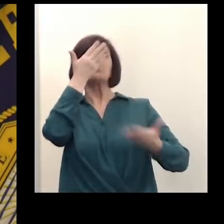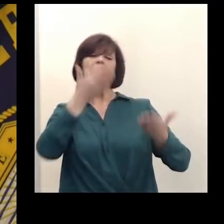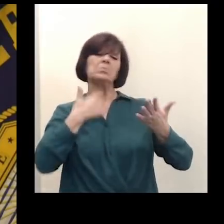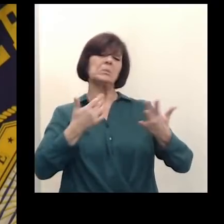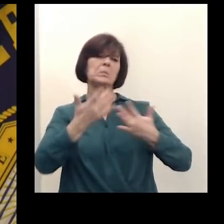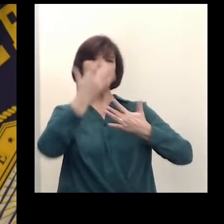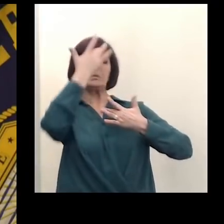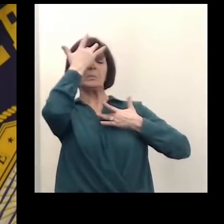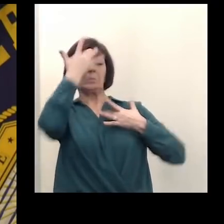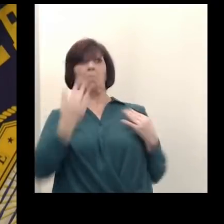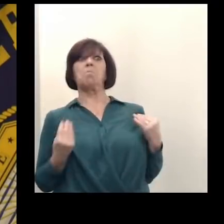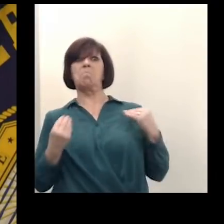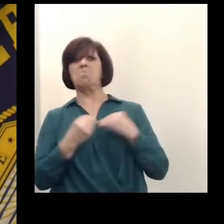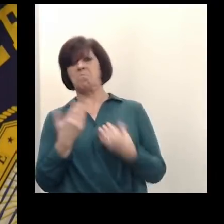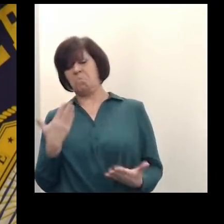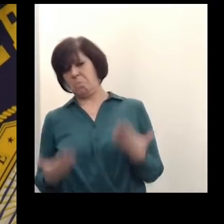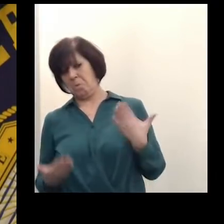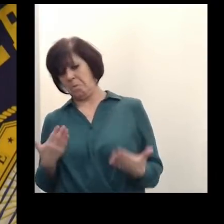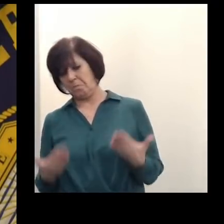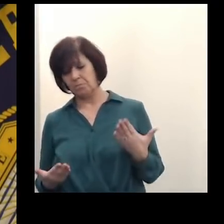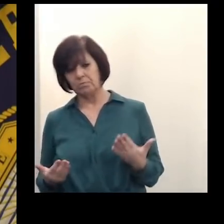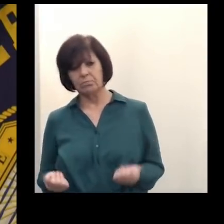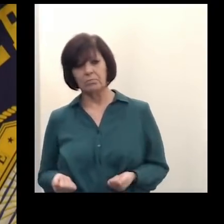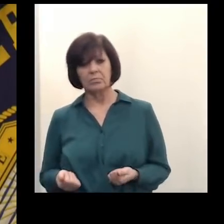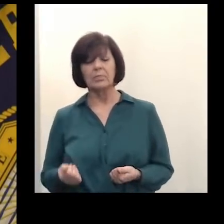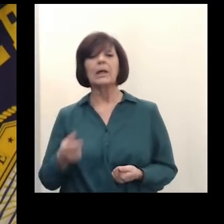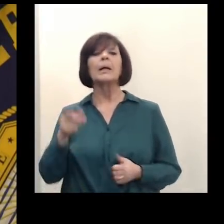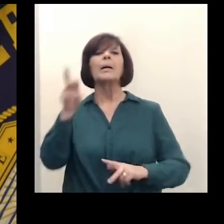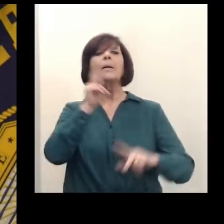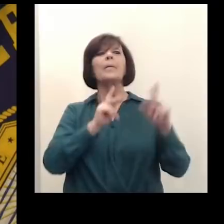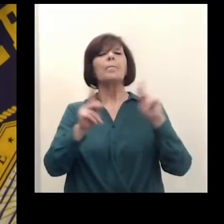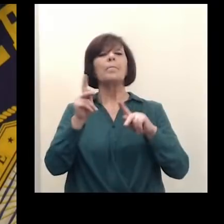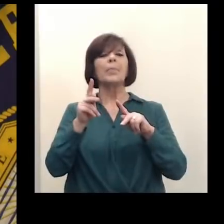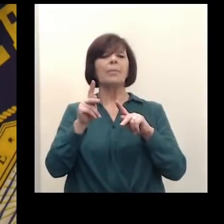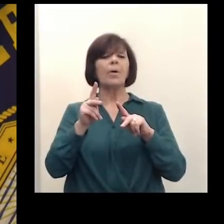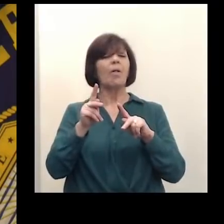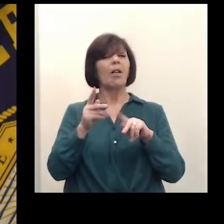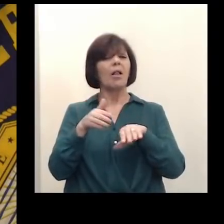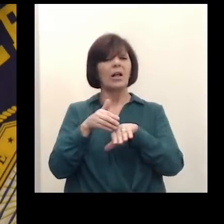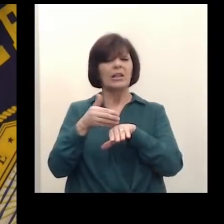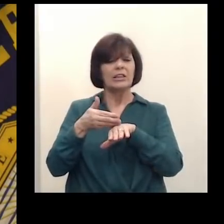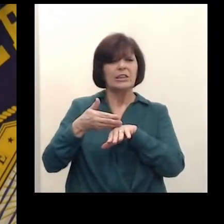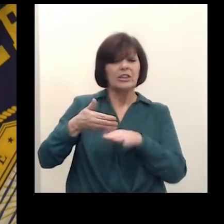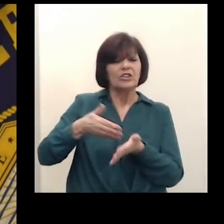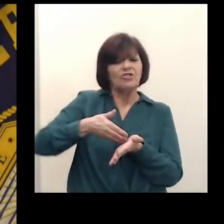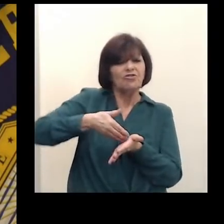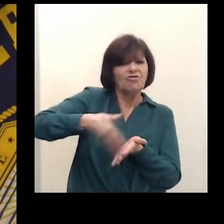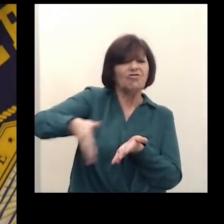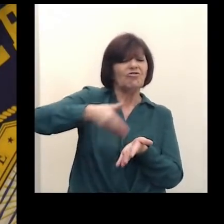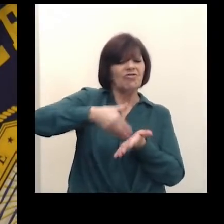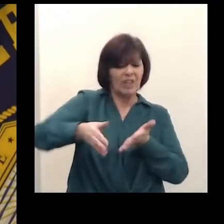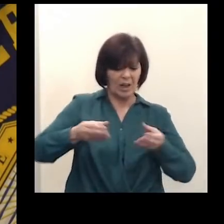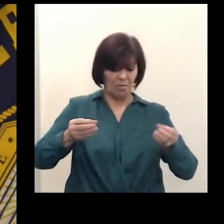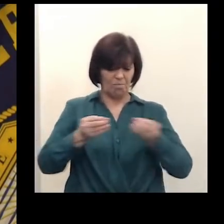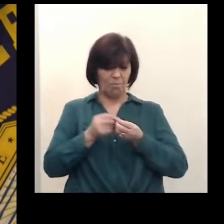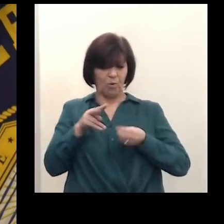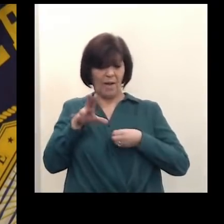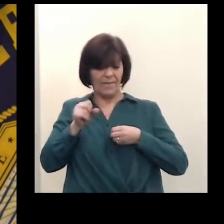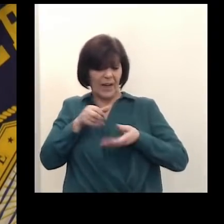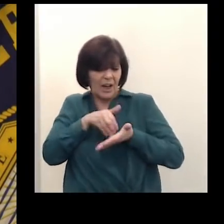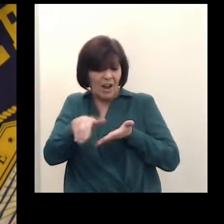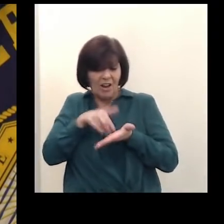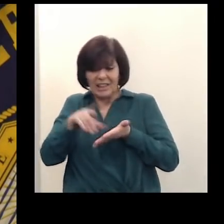much greater. In fact, individuals shed 100 to 1,000-fold more virus of Delta than they did with the